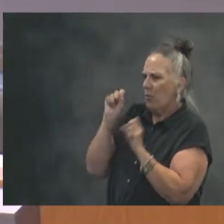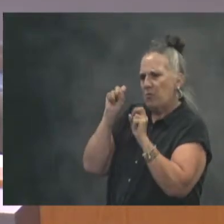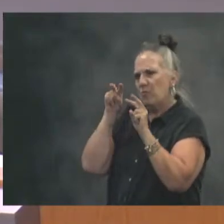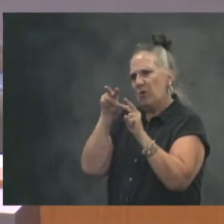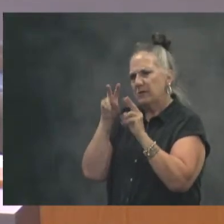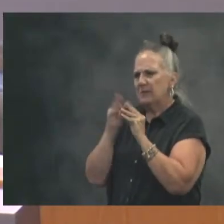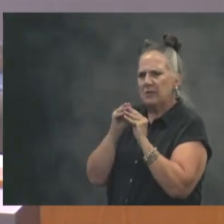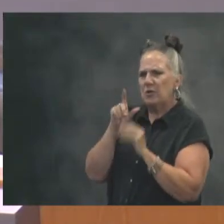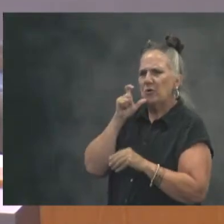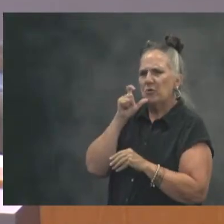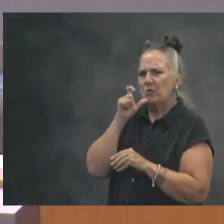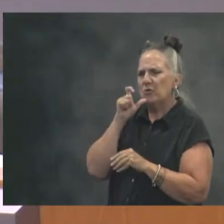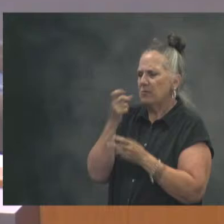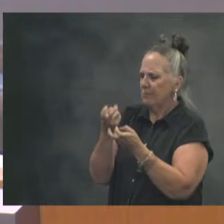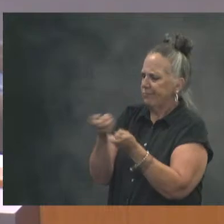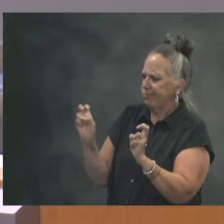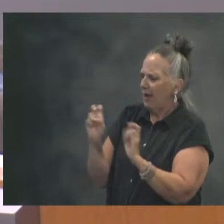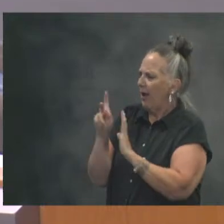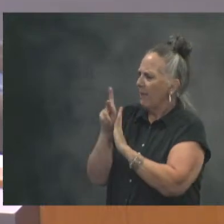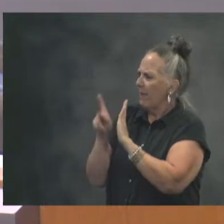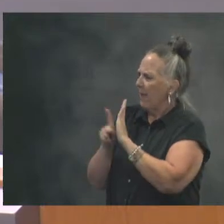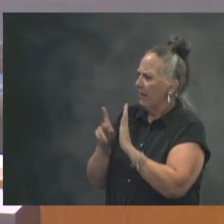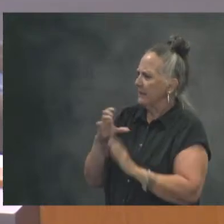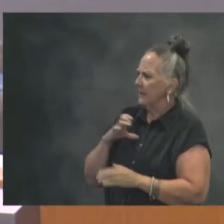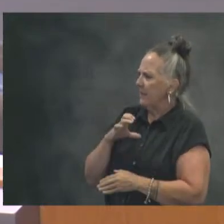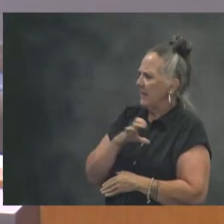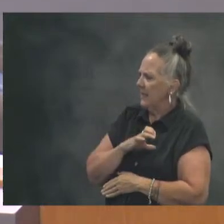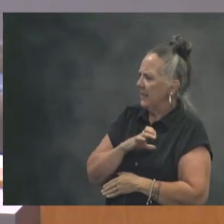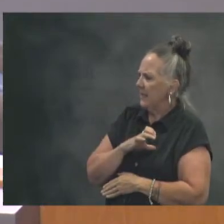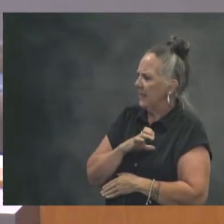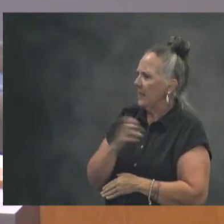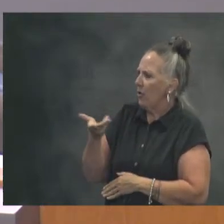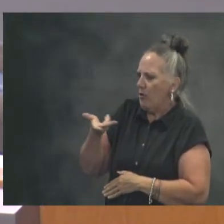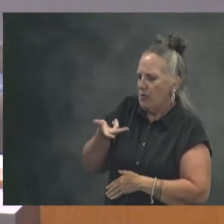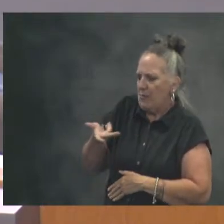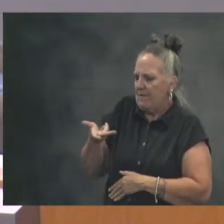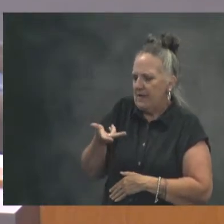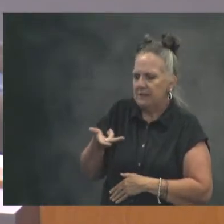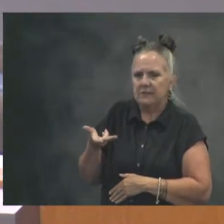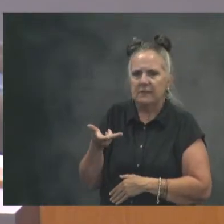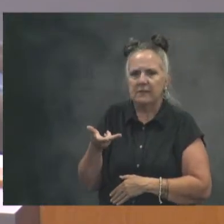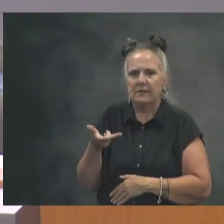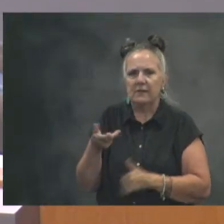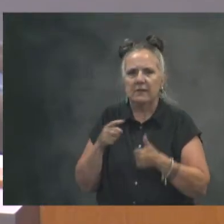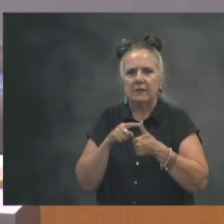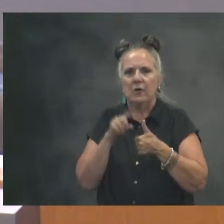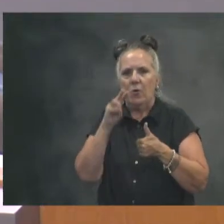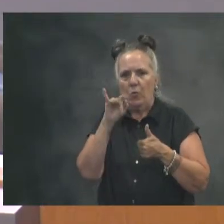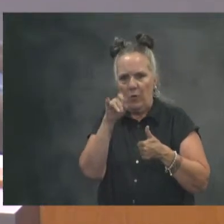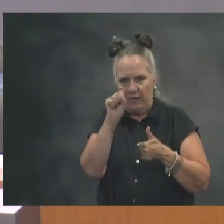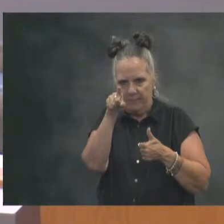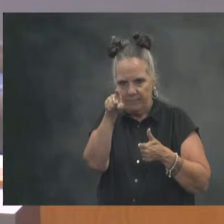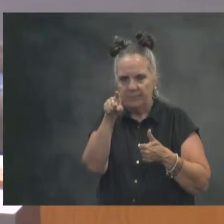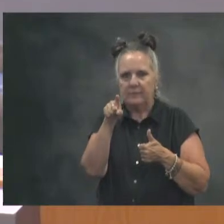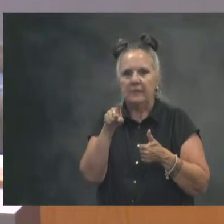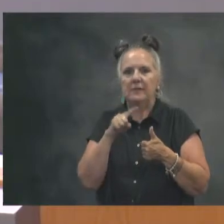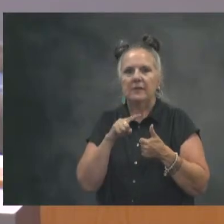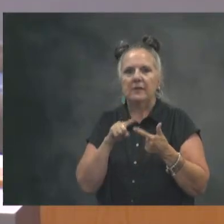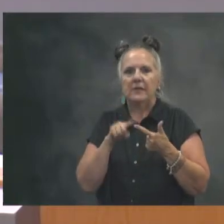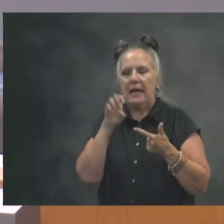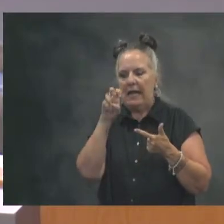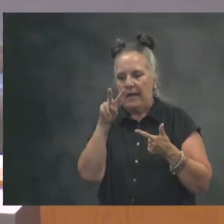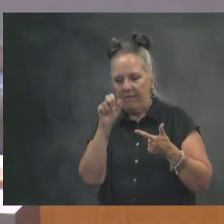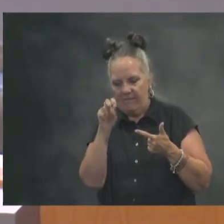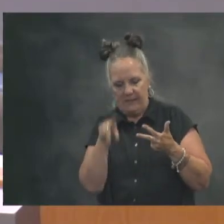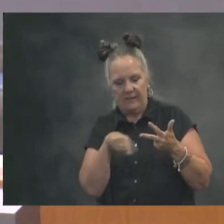meetings and they say, who's all on the policy committee? And there are 3 of us. Mrs. Williams is on it, Mr. Evans is